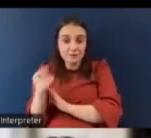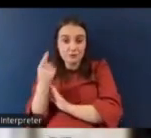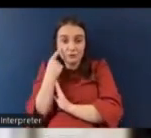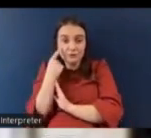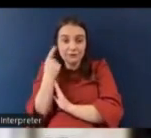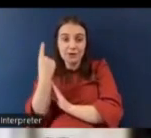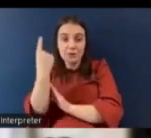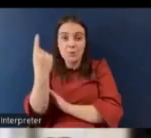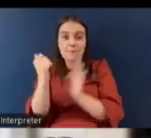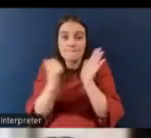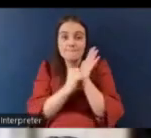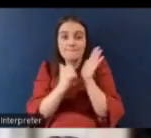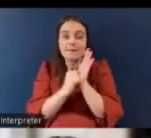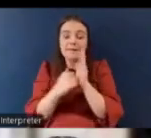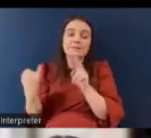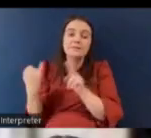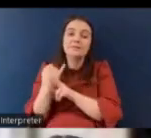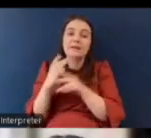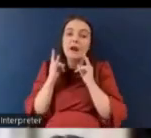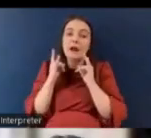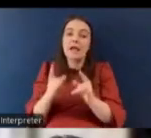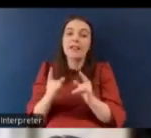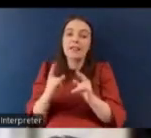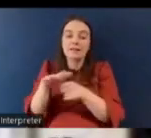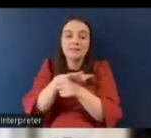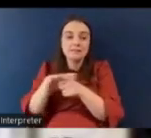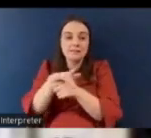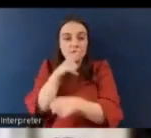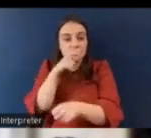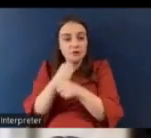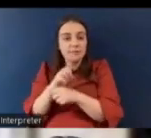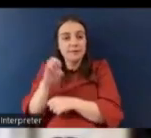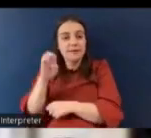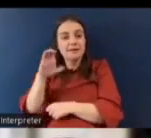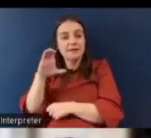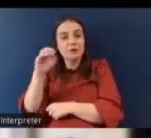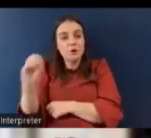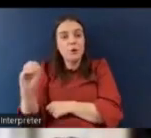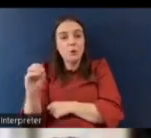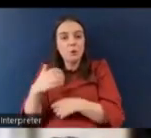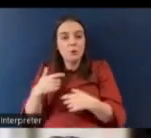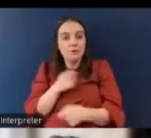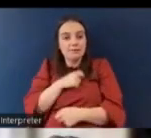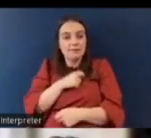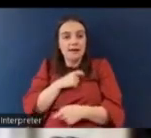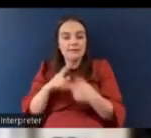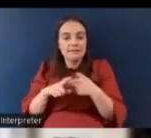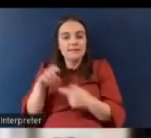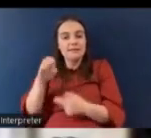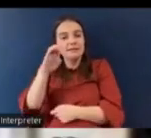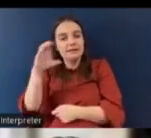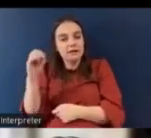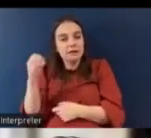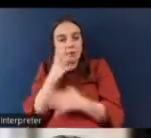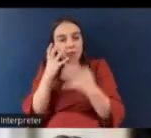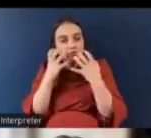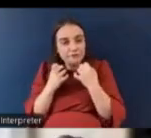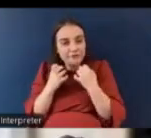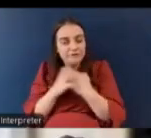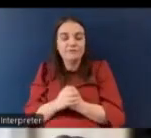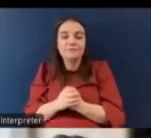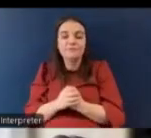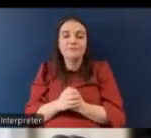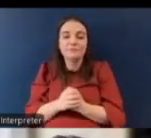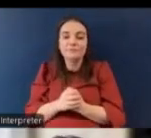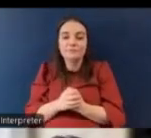one of our pages in our health section talking about things like eco-anxiety and eco-grief. So if you go to the next slide, then I